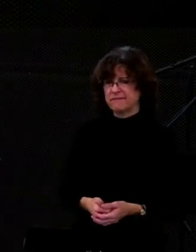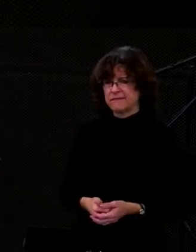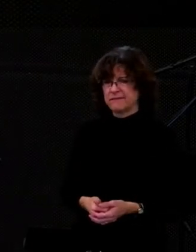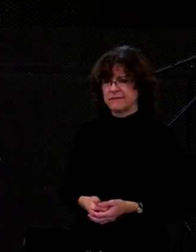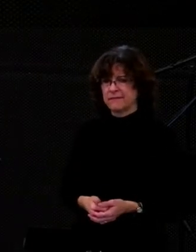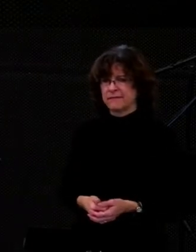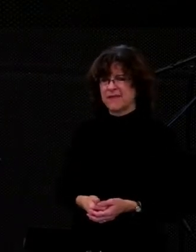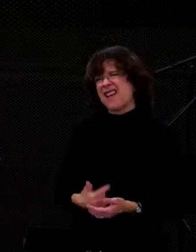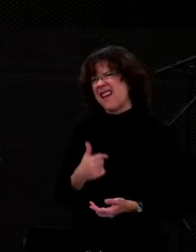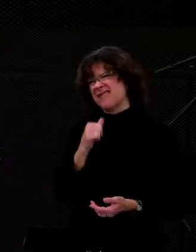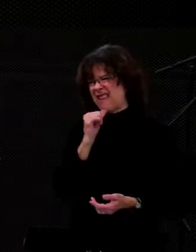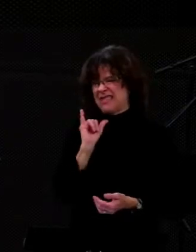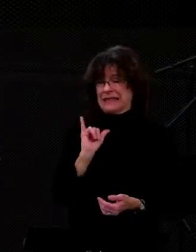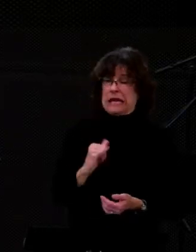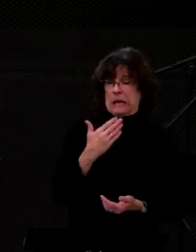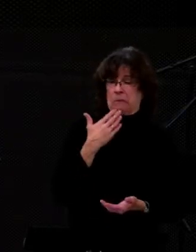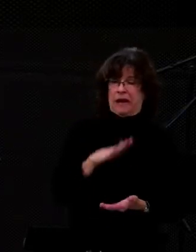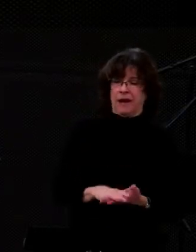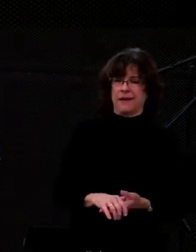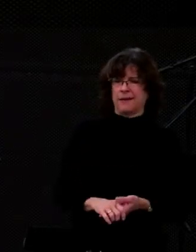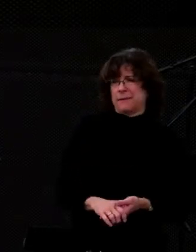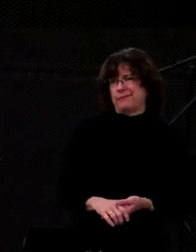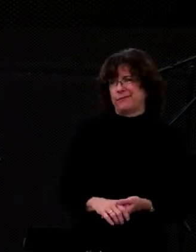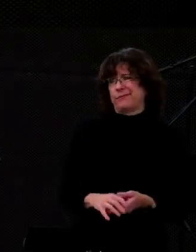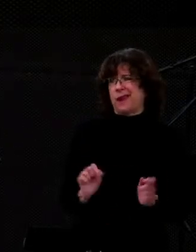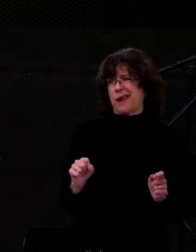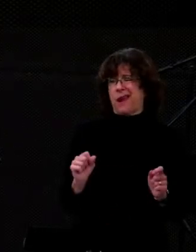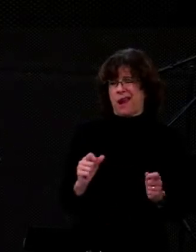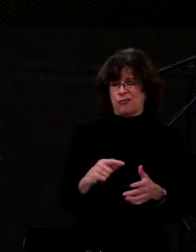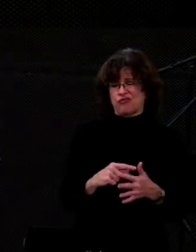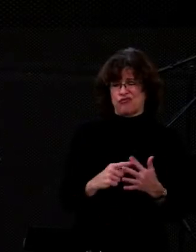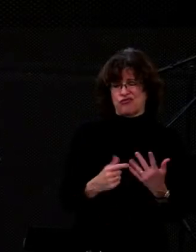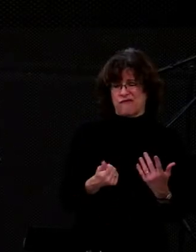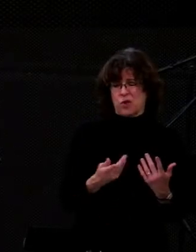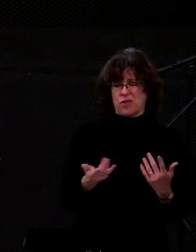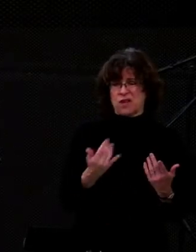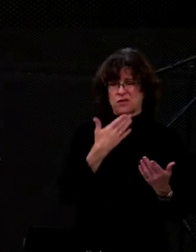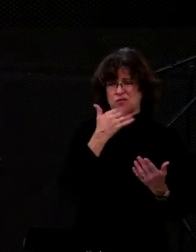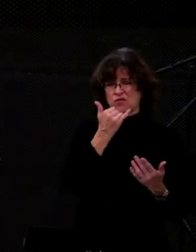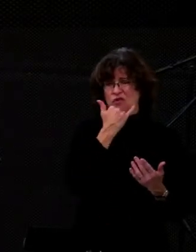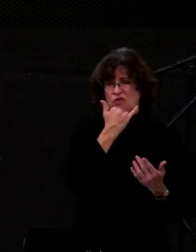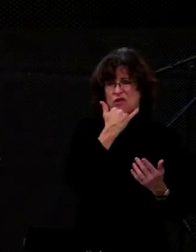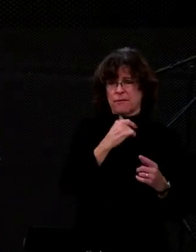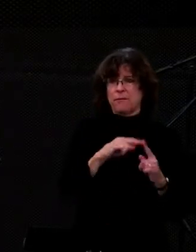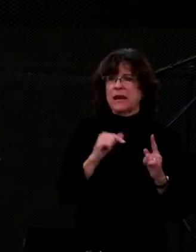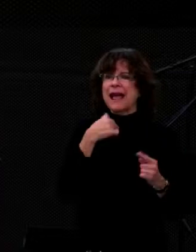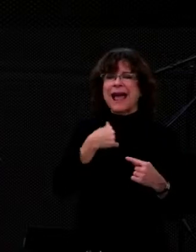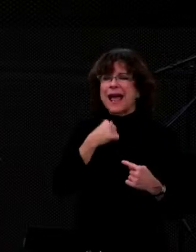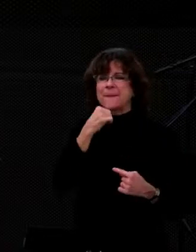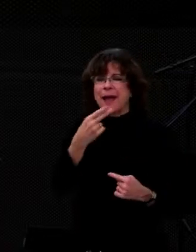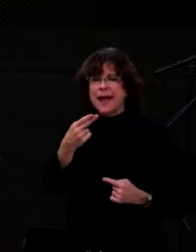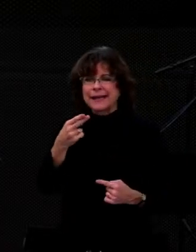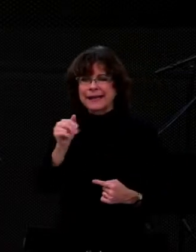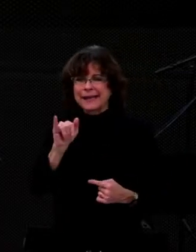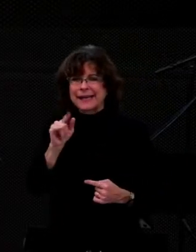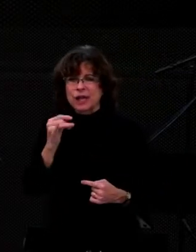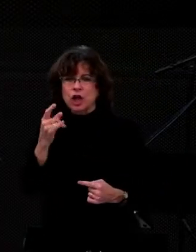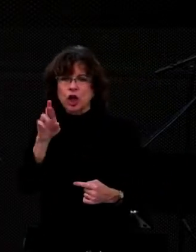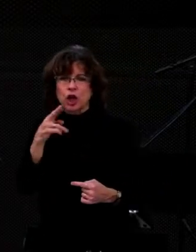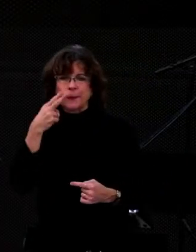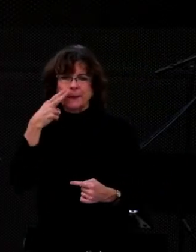Well, I'm not that bad. At least I'm not like Hitler or Haman. At least I'm not a